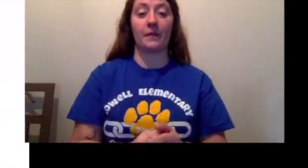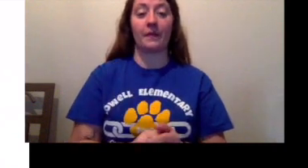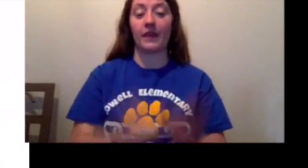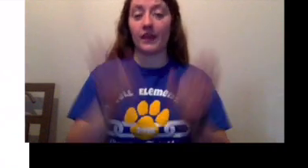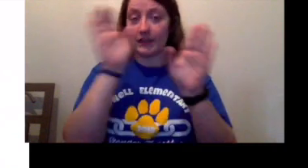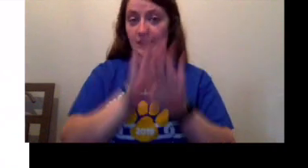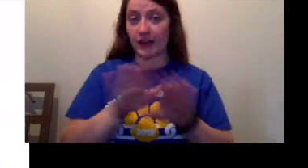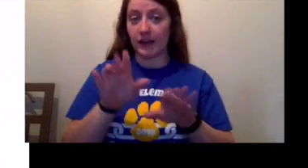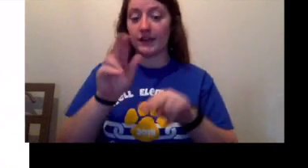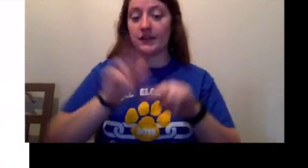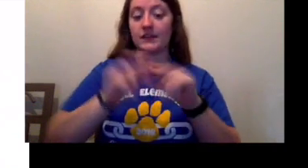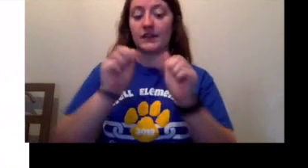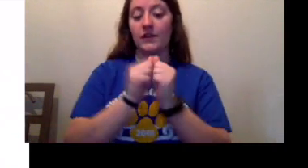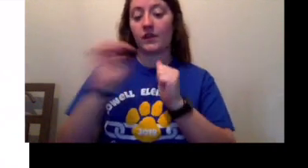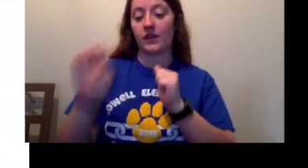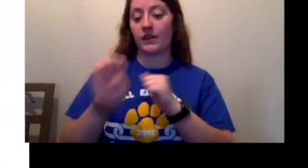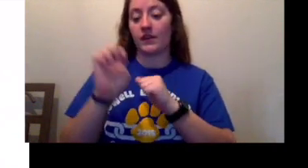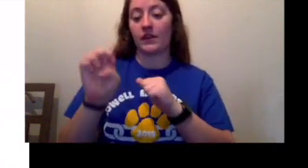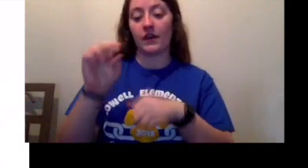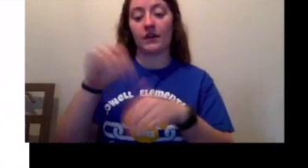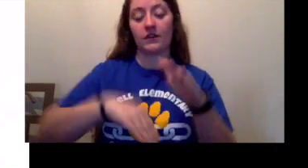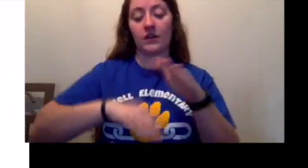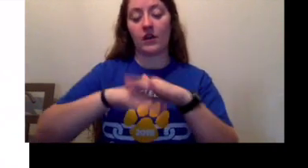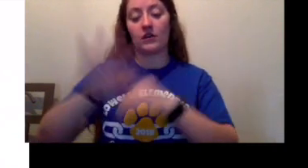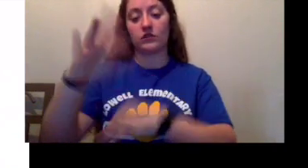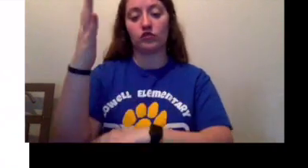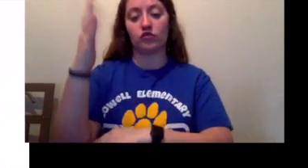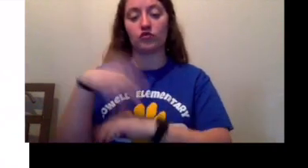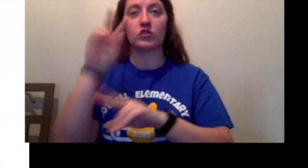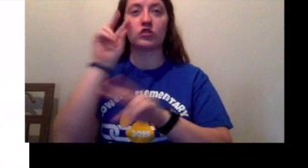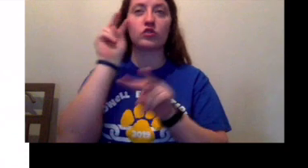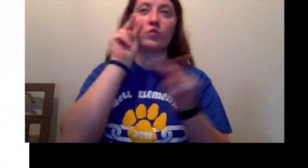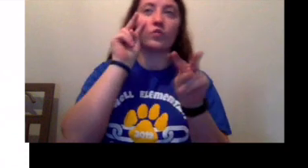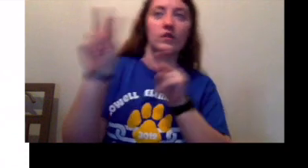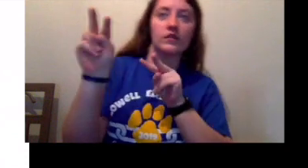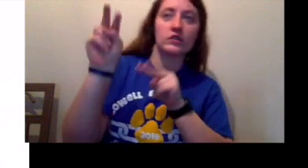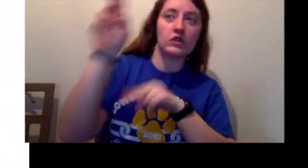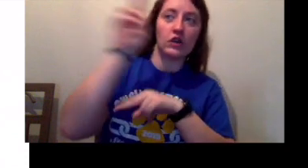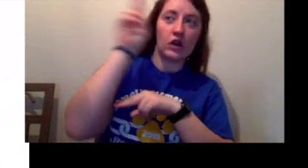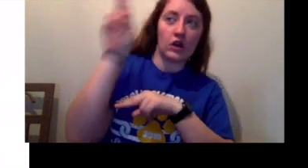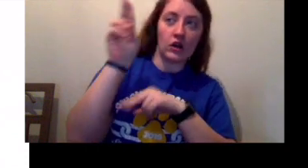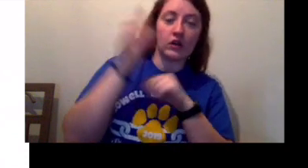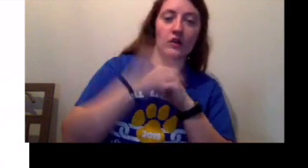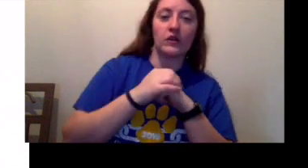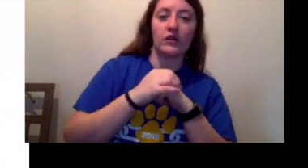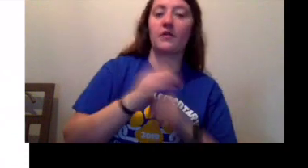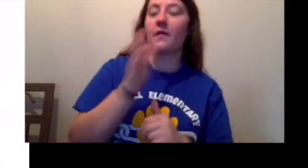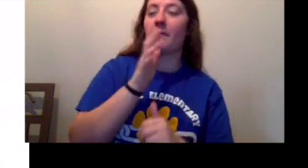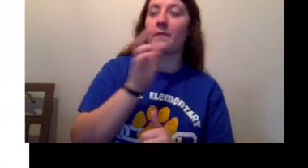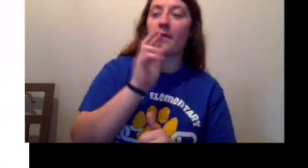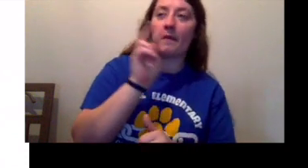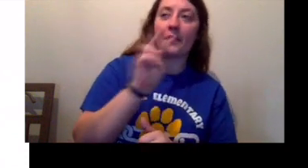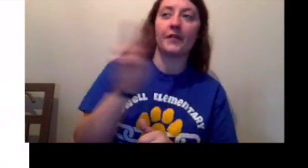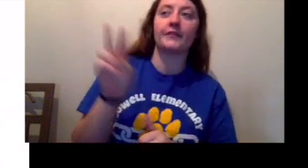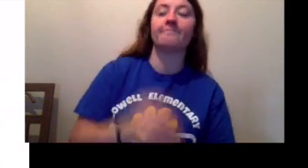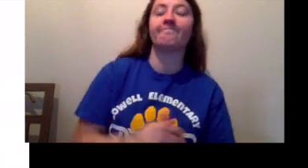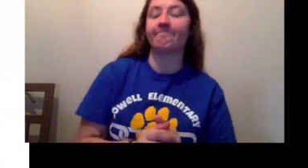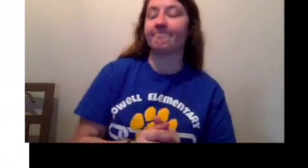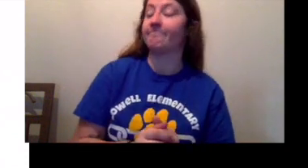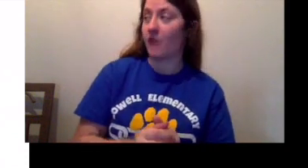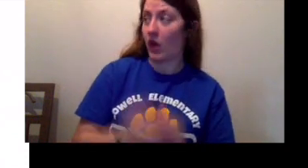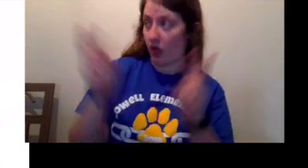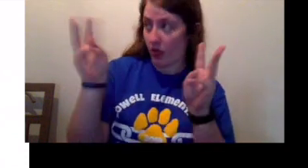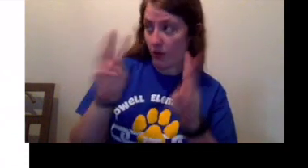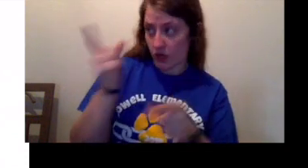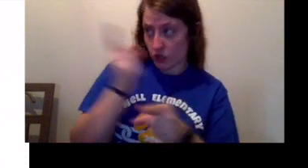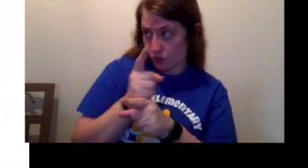Anne-Marie, silent, sitting with Ellen under the apple tree, watched her uncle. Mama looked at him. The weather is right?